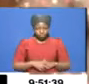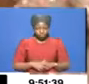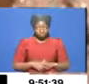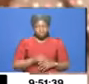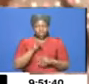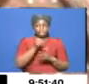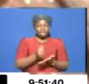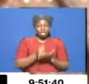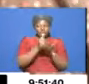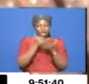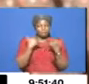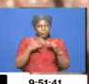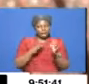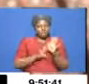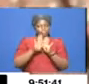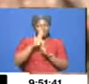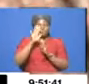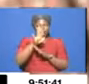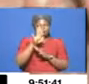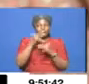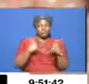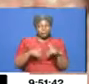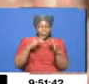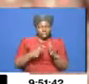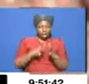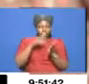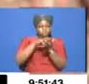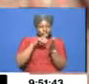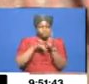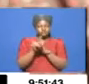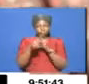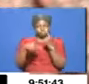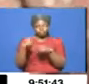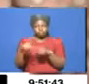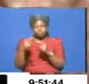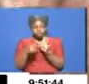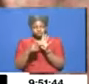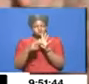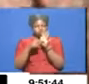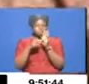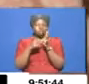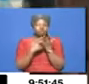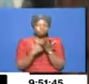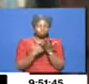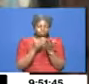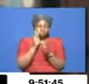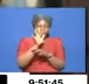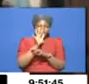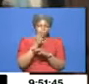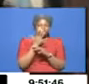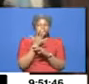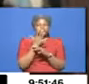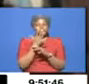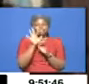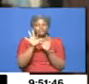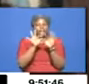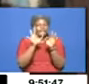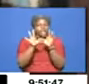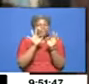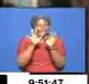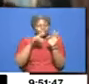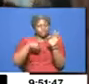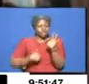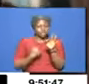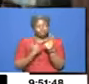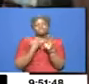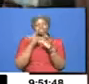their personal player card profile in the game, featuring their stats and self-selected profile pictures. So most people don't think of Africa as really a